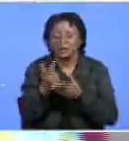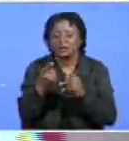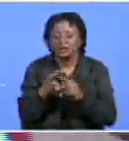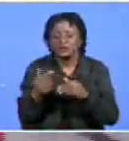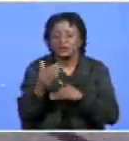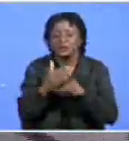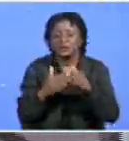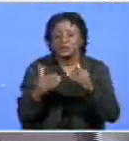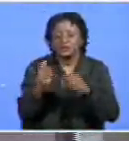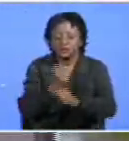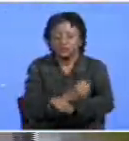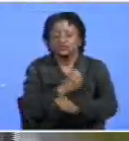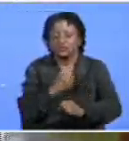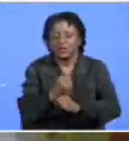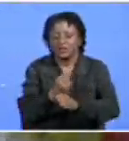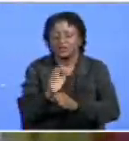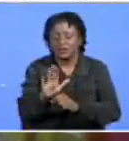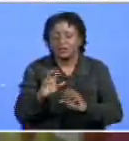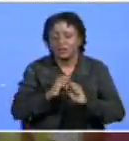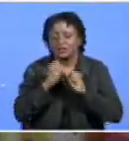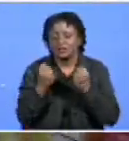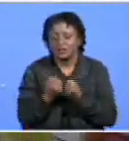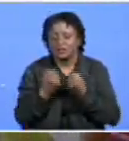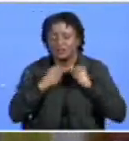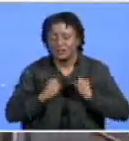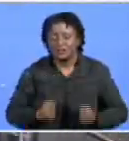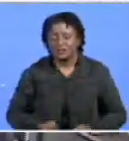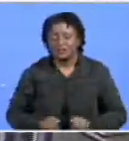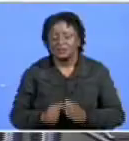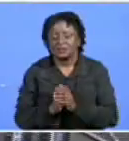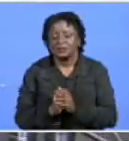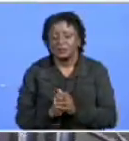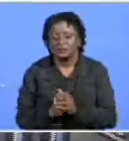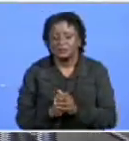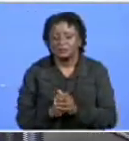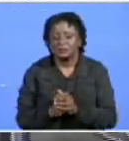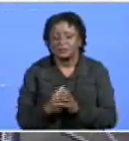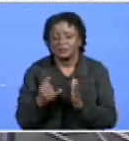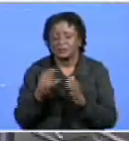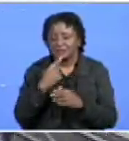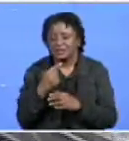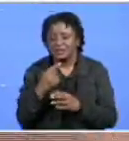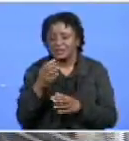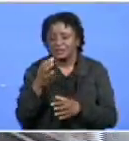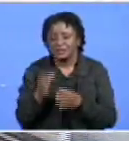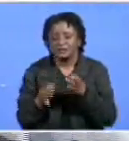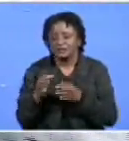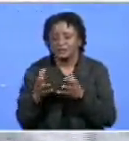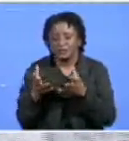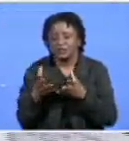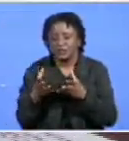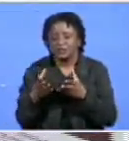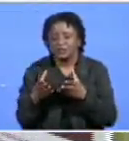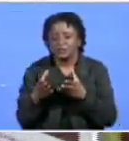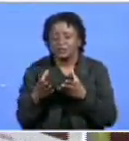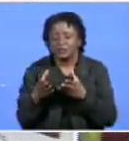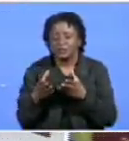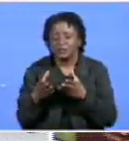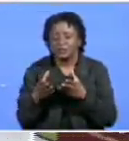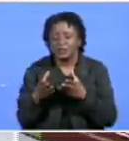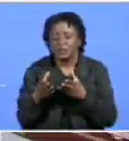affect Family Island residents, she says a shipment exercise for persons interested in purchasing the products is currently being carried